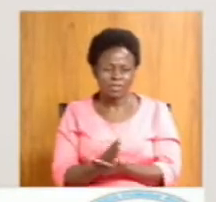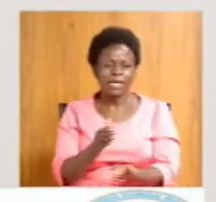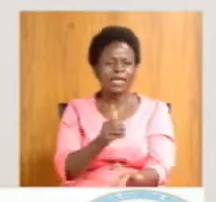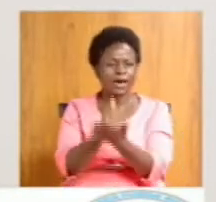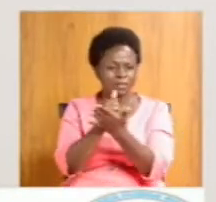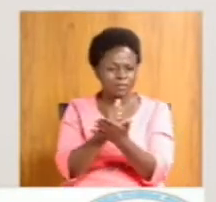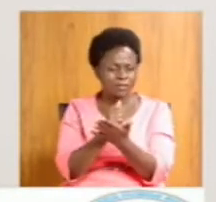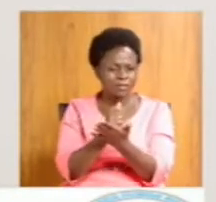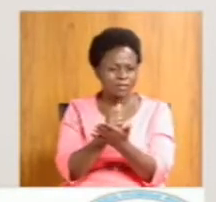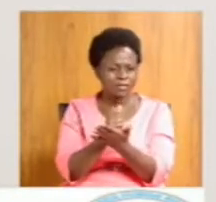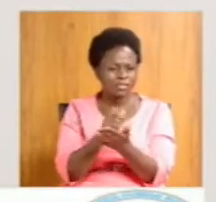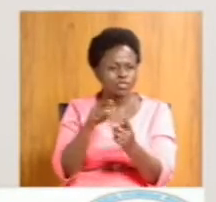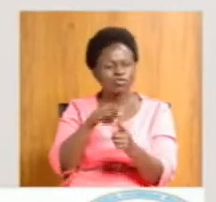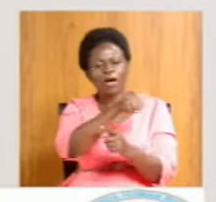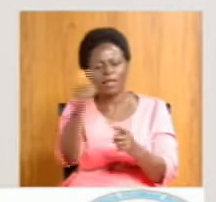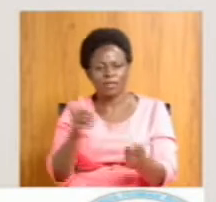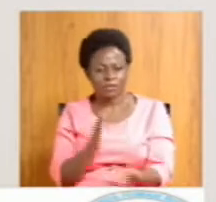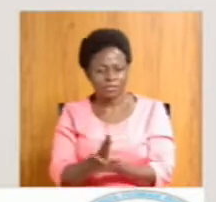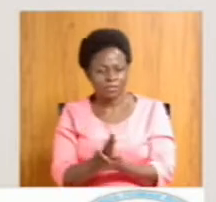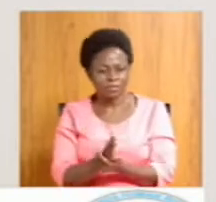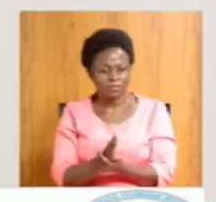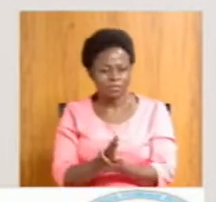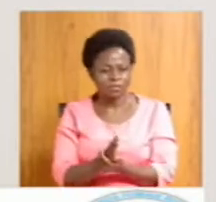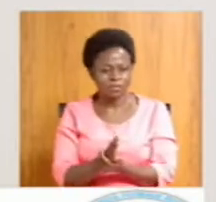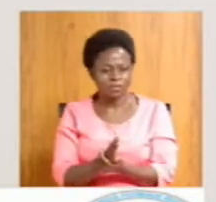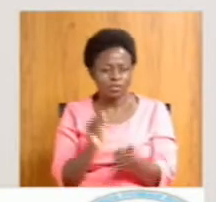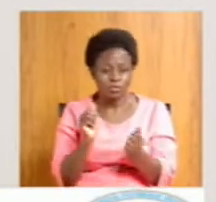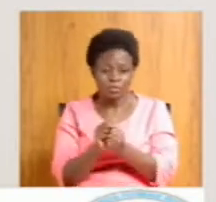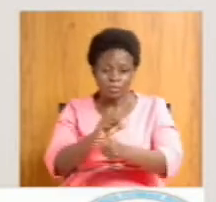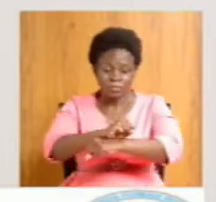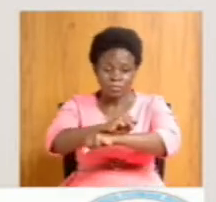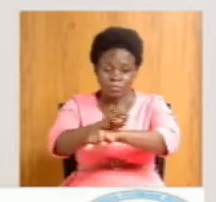to all other rights. With coronavirus